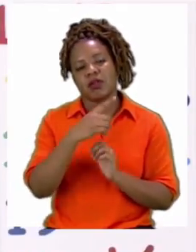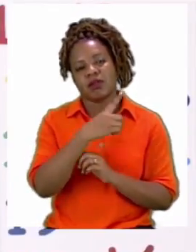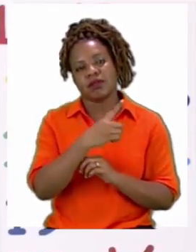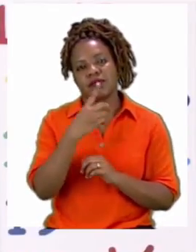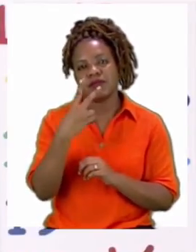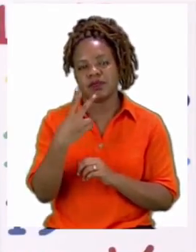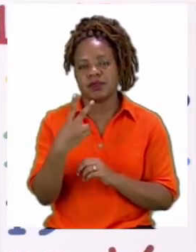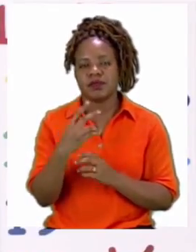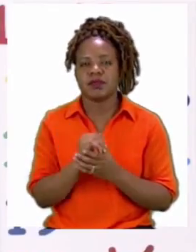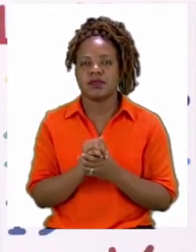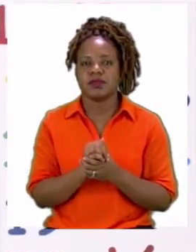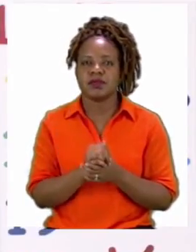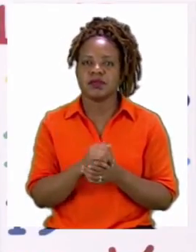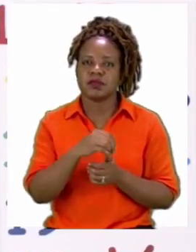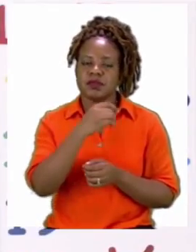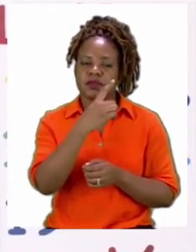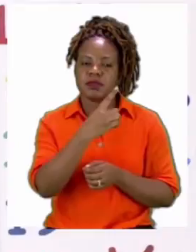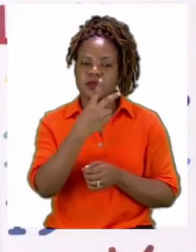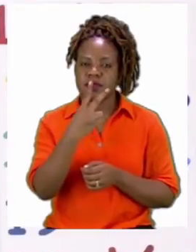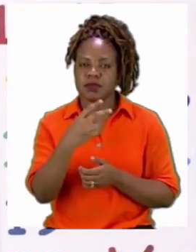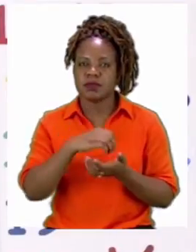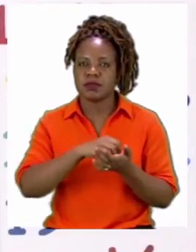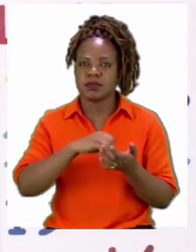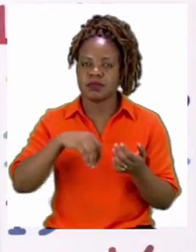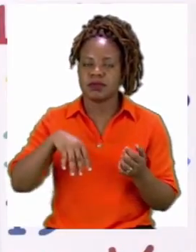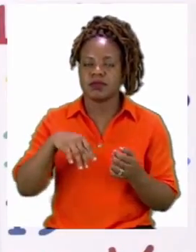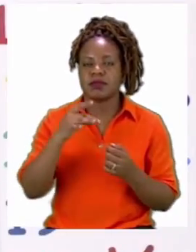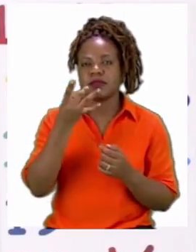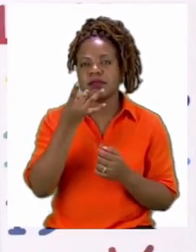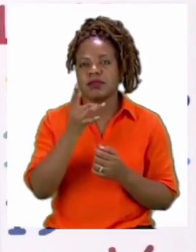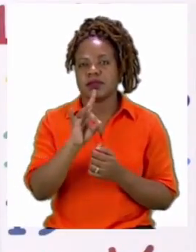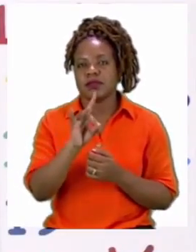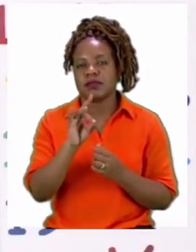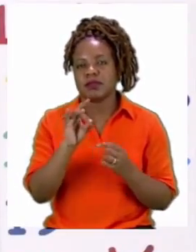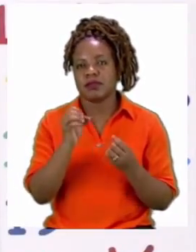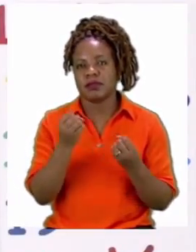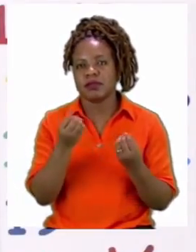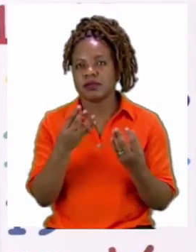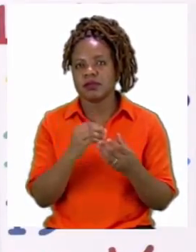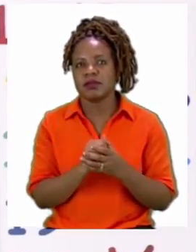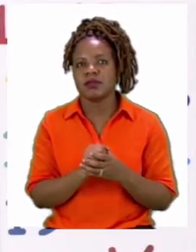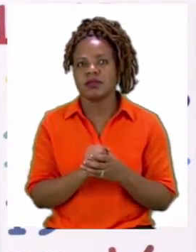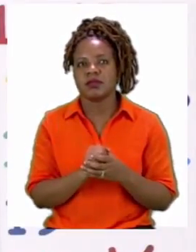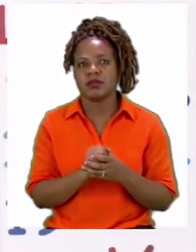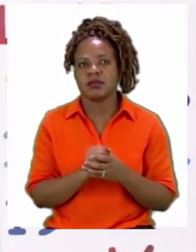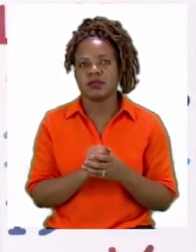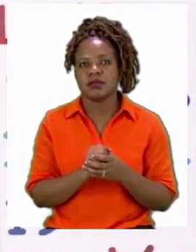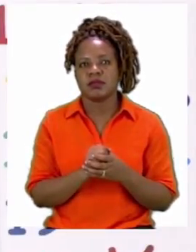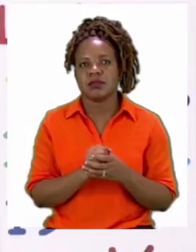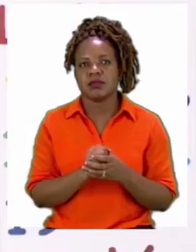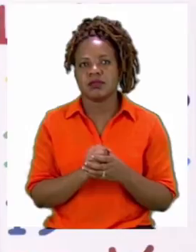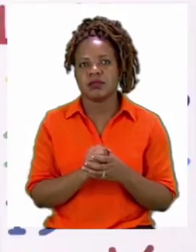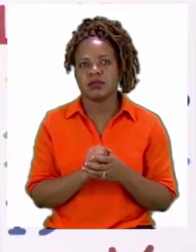say 12 minus 8. So we go to 12 and we are